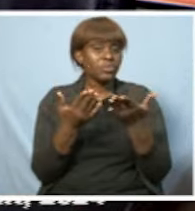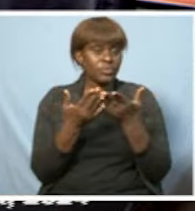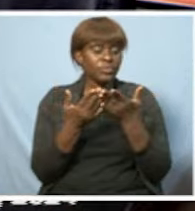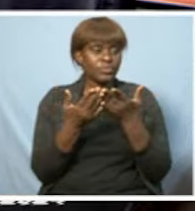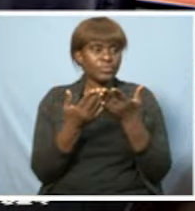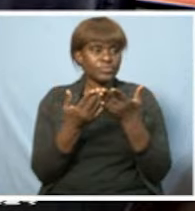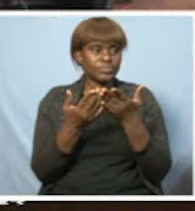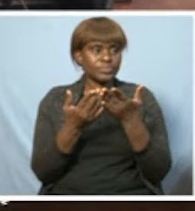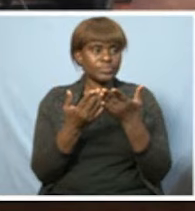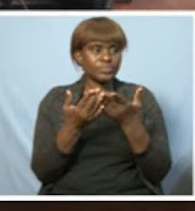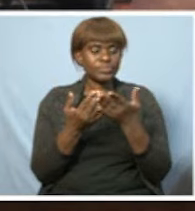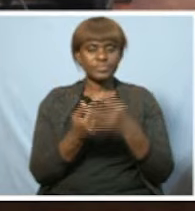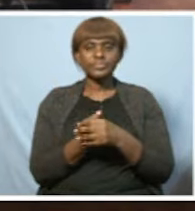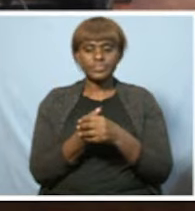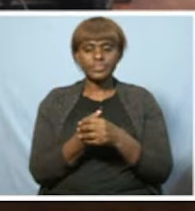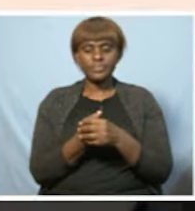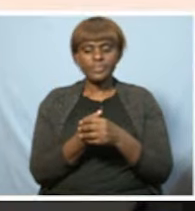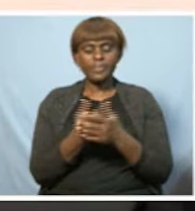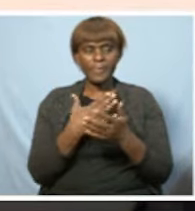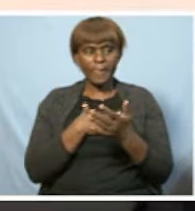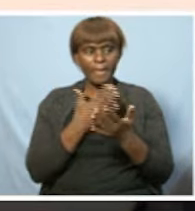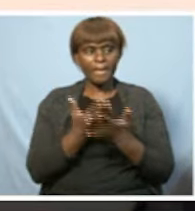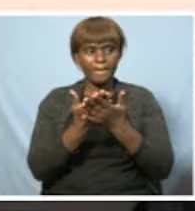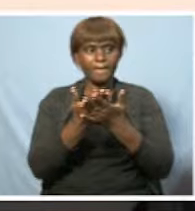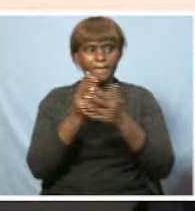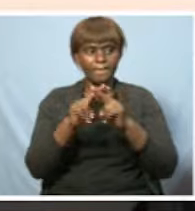Submit, Chair. That is my submission, Chairperson.